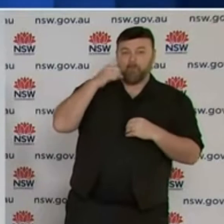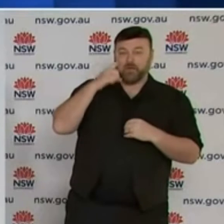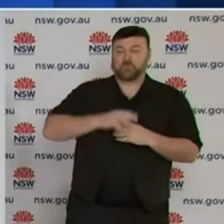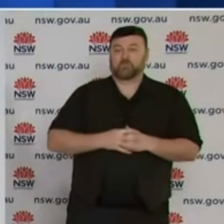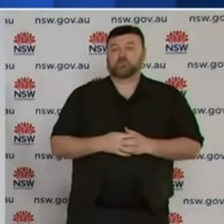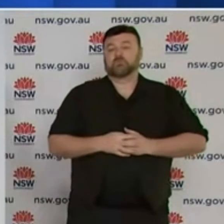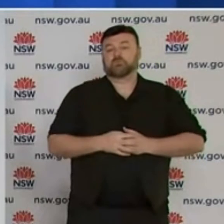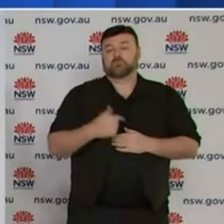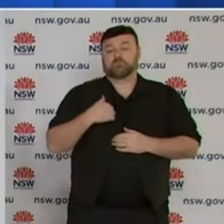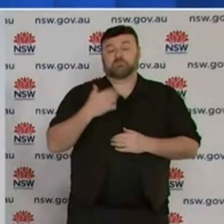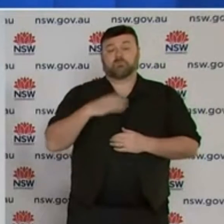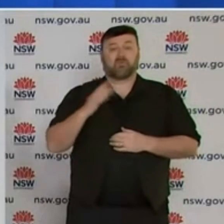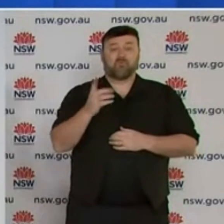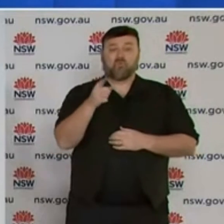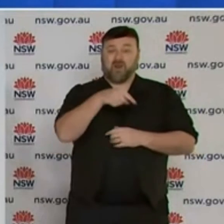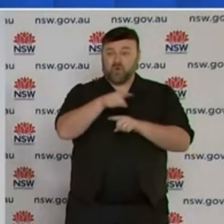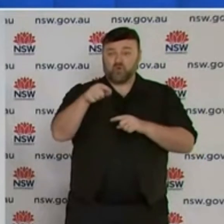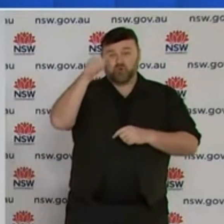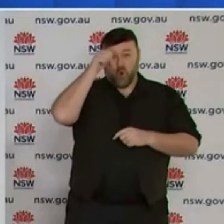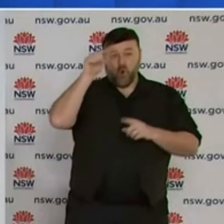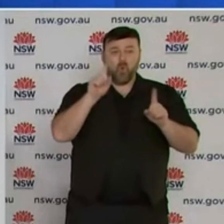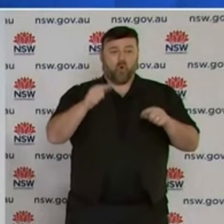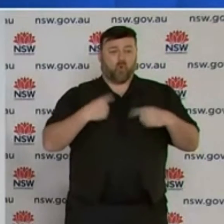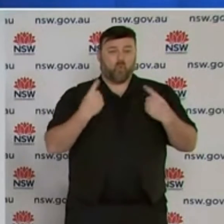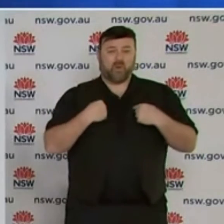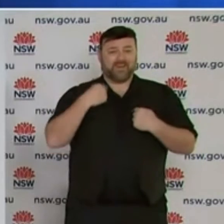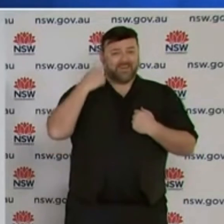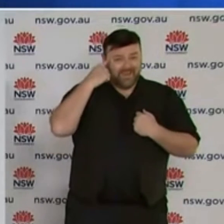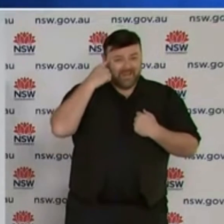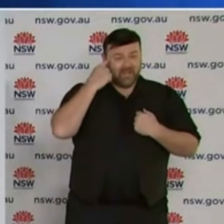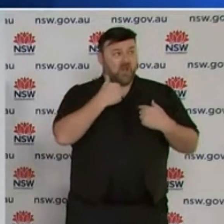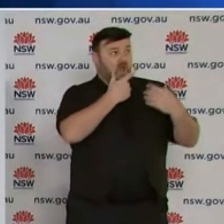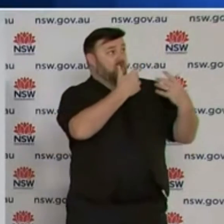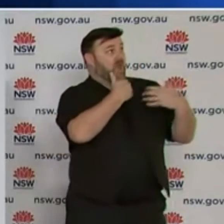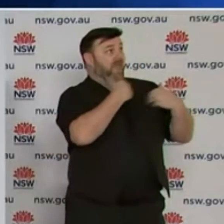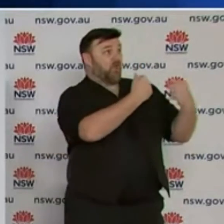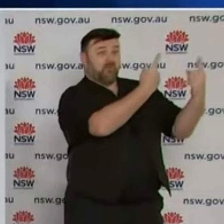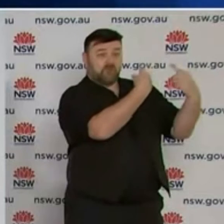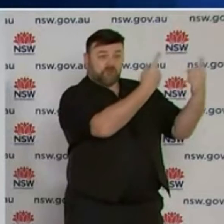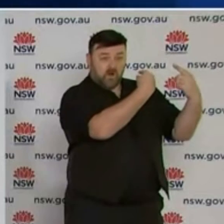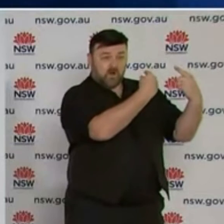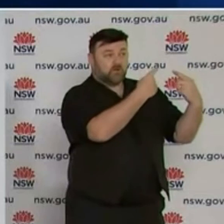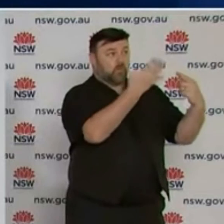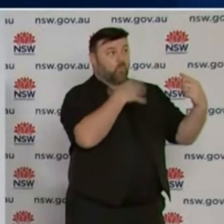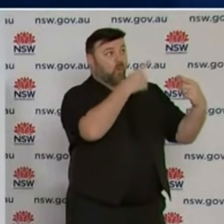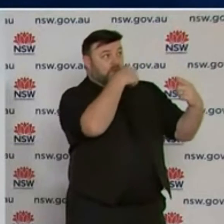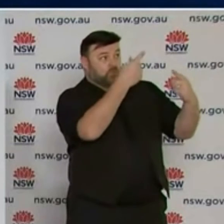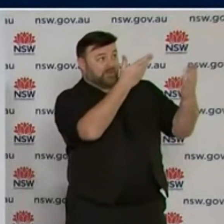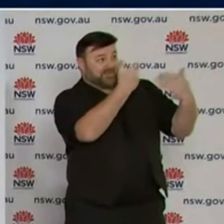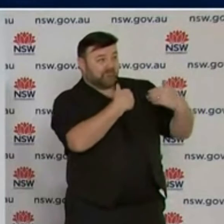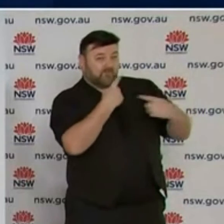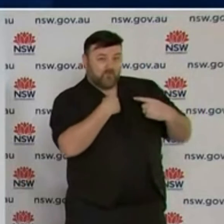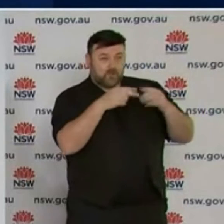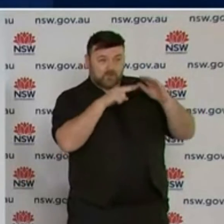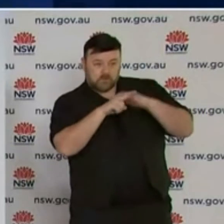everybody to know what we think, what the health experts believe the intensive care numbers will be like, what